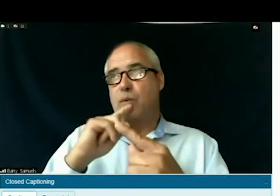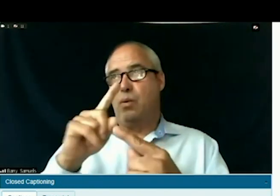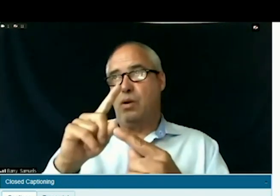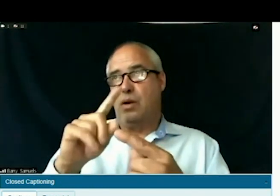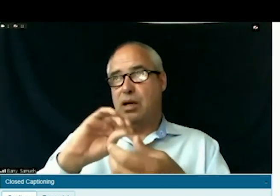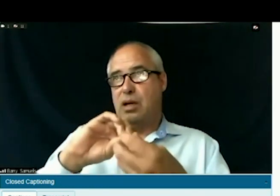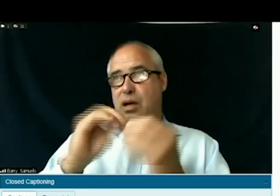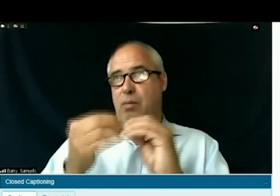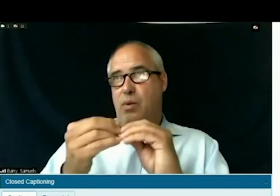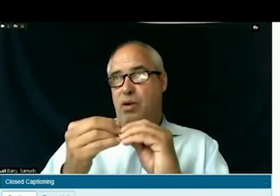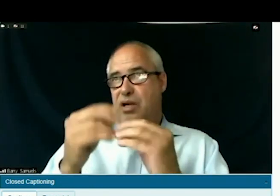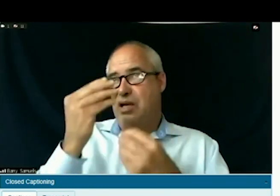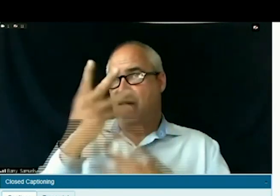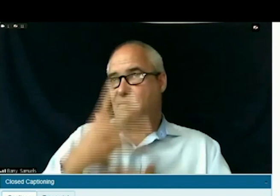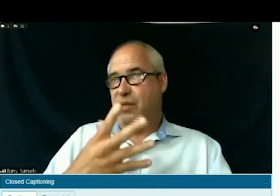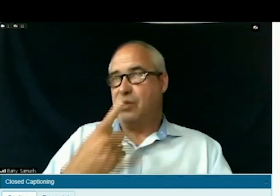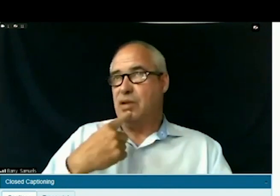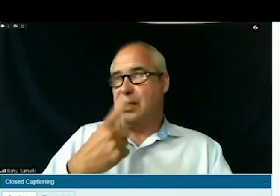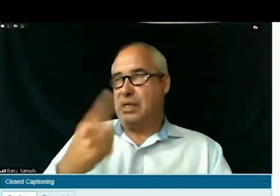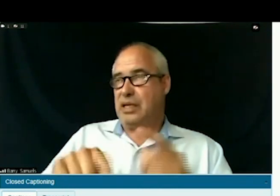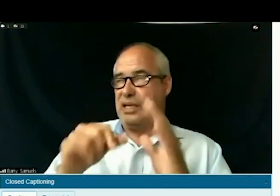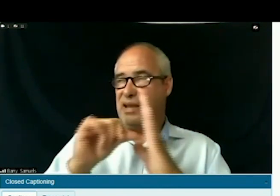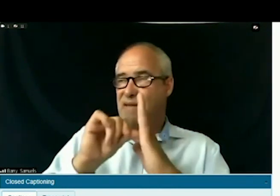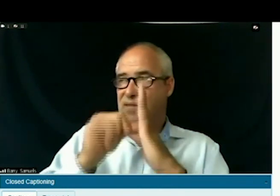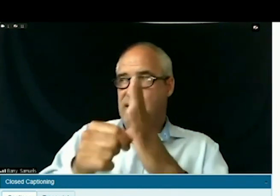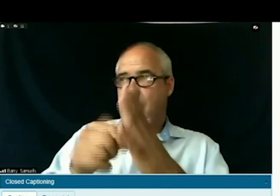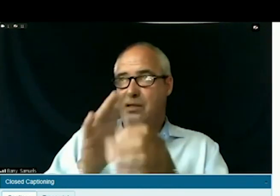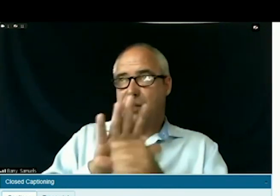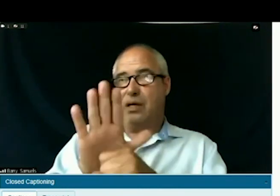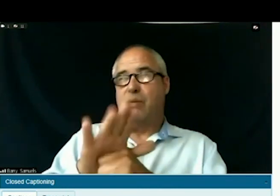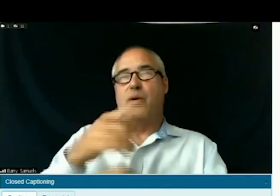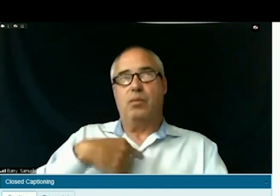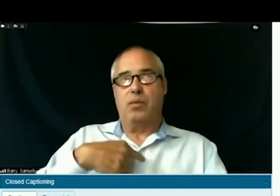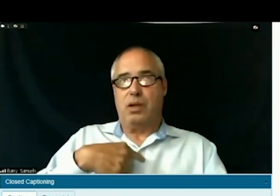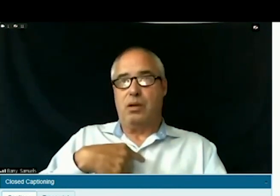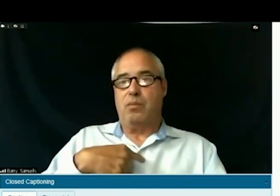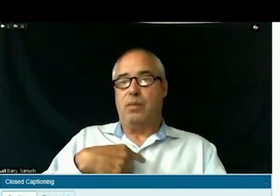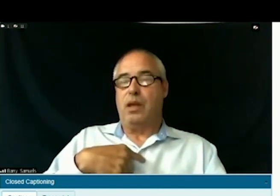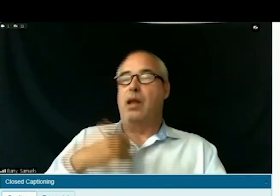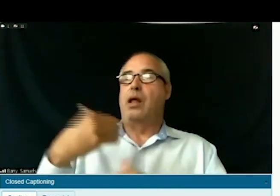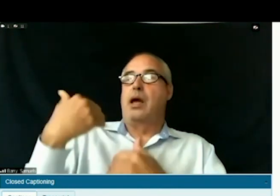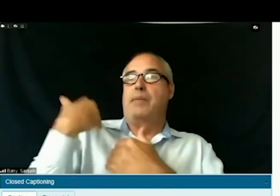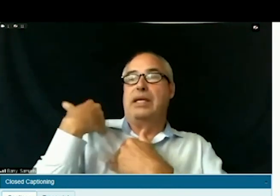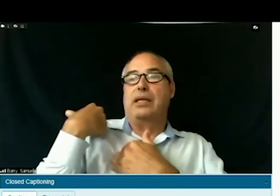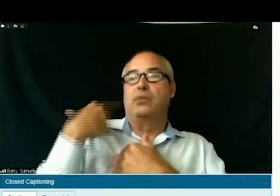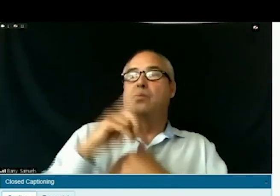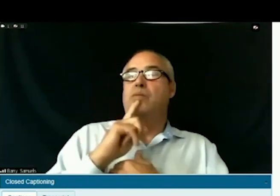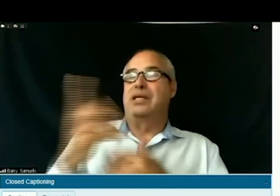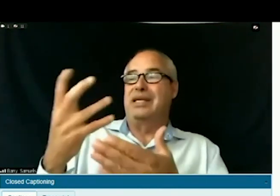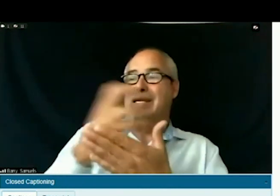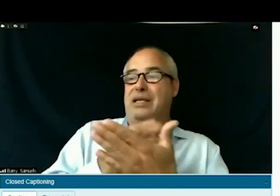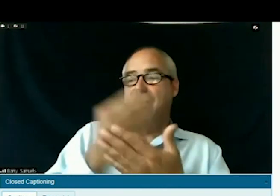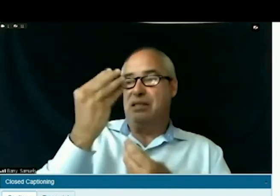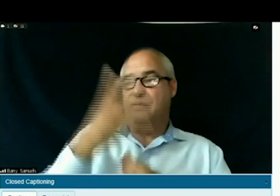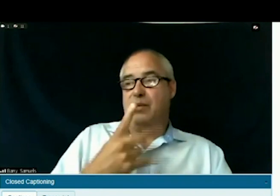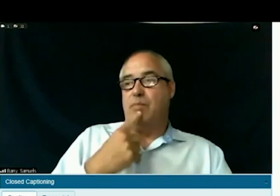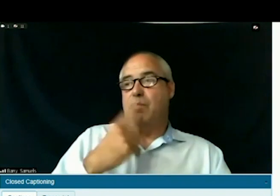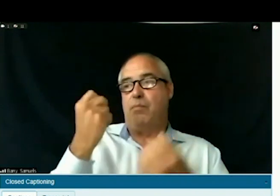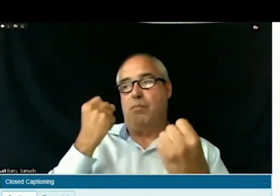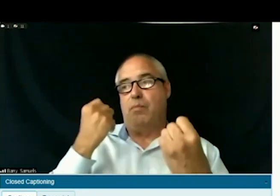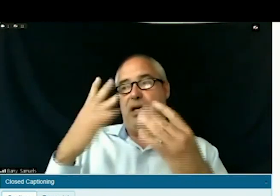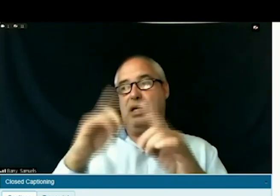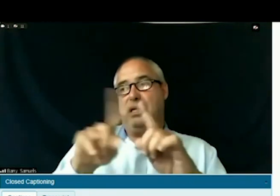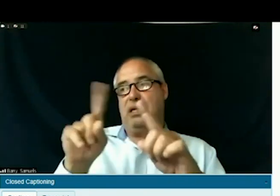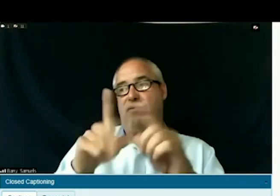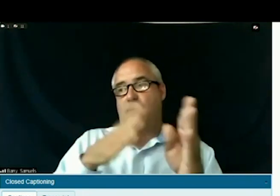data. Again, I can't emphasize that enough. We have an obligation to really collect data in many, many different